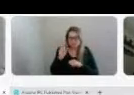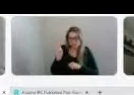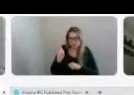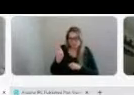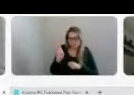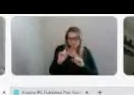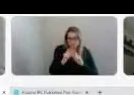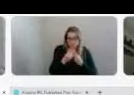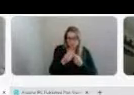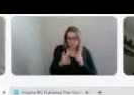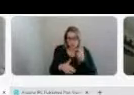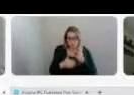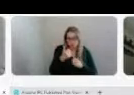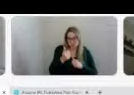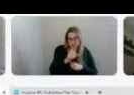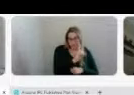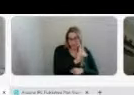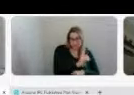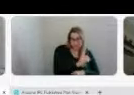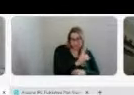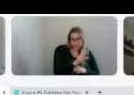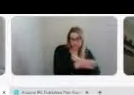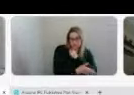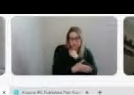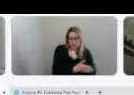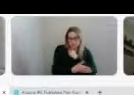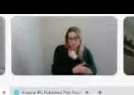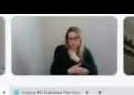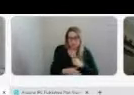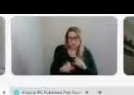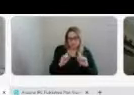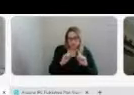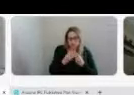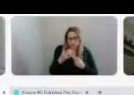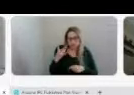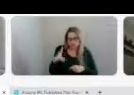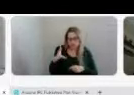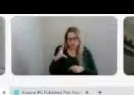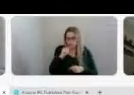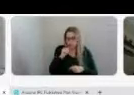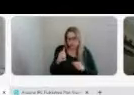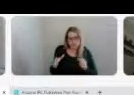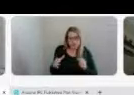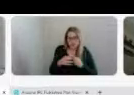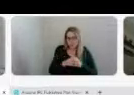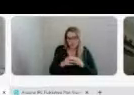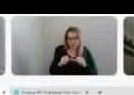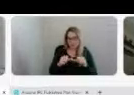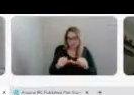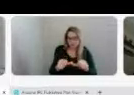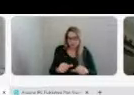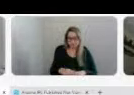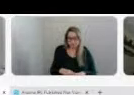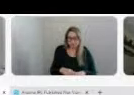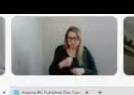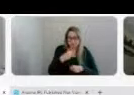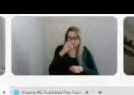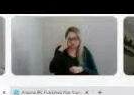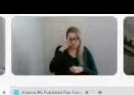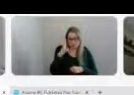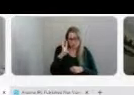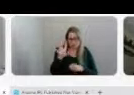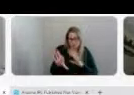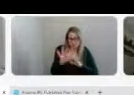predominantly democratic county district 17 is not compact and contiguous it is made up of selected